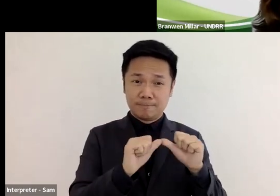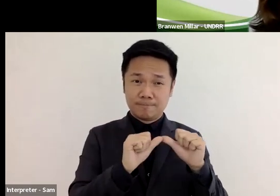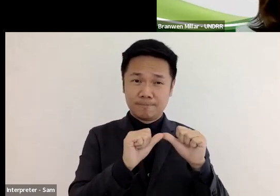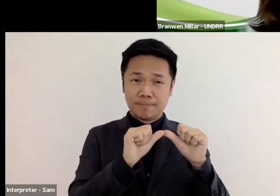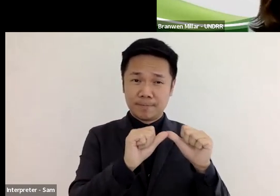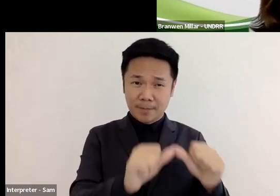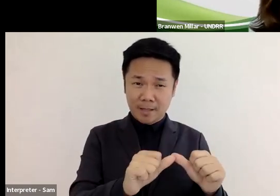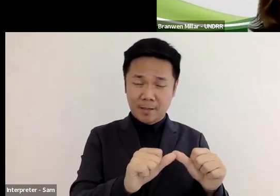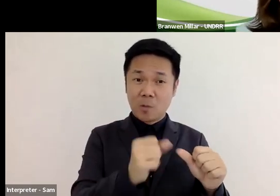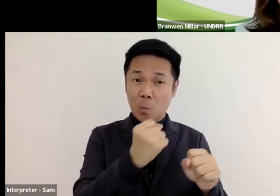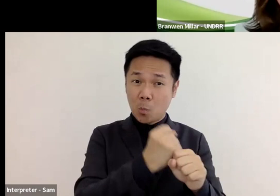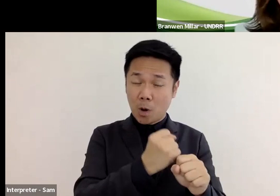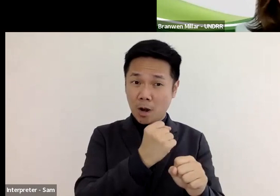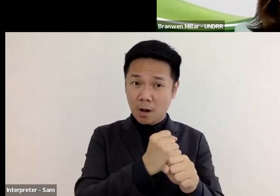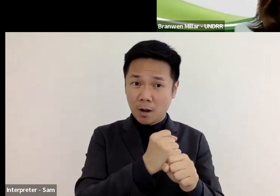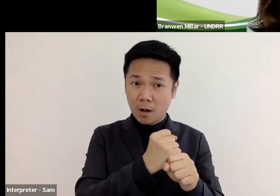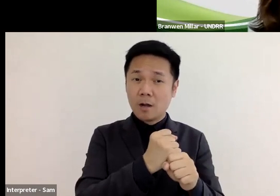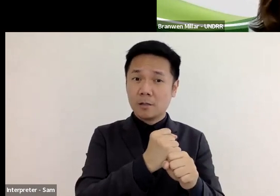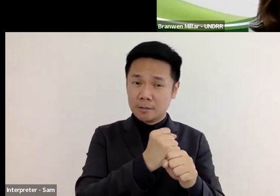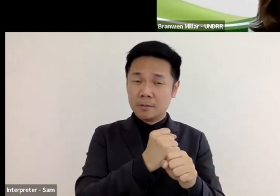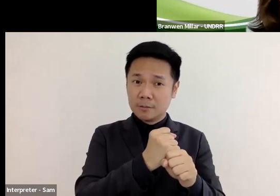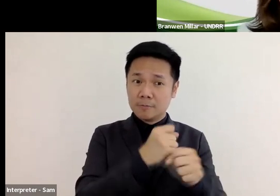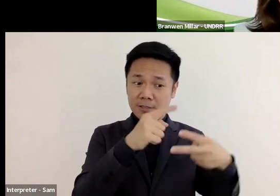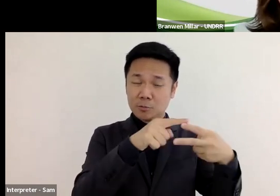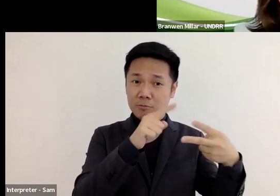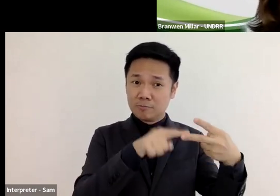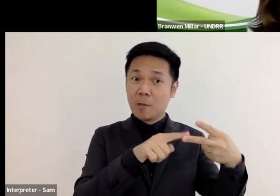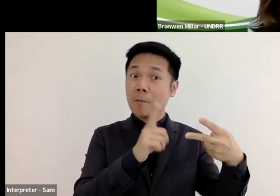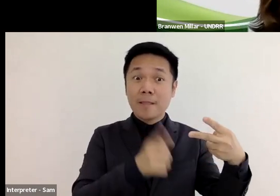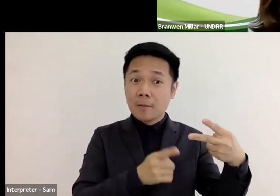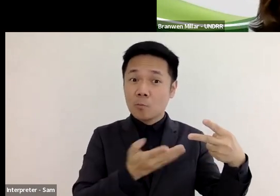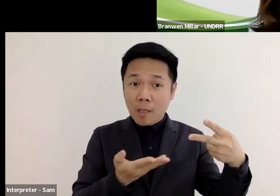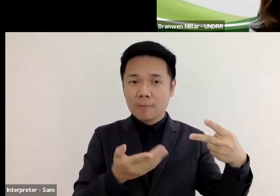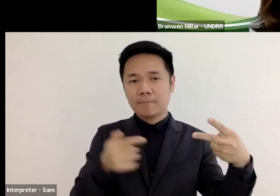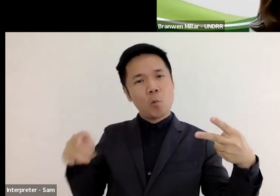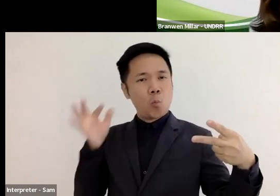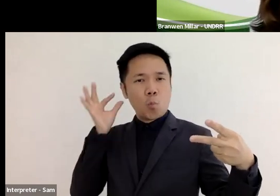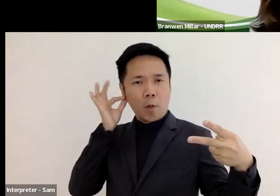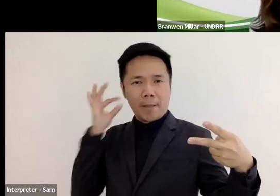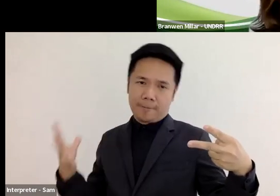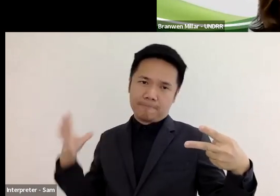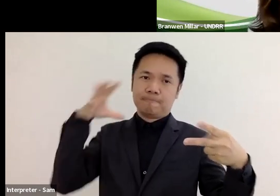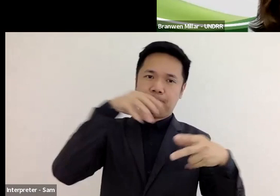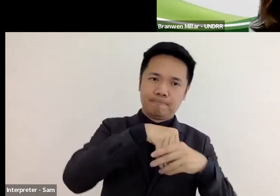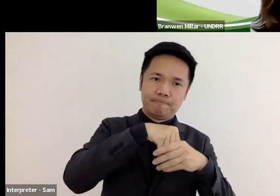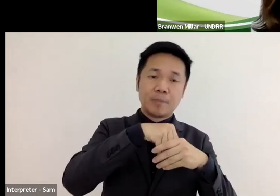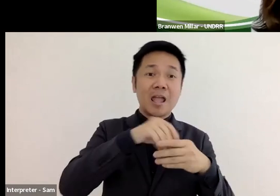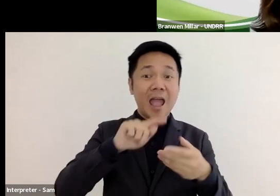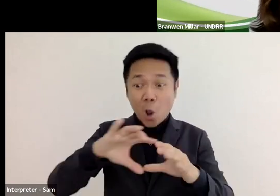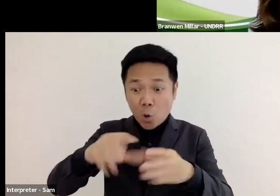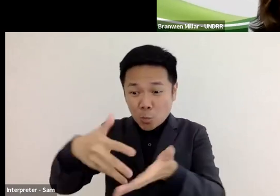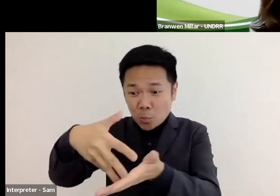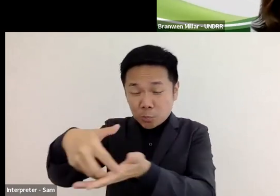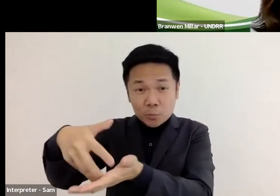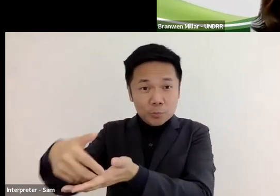sustainable address to these issues, we need to have women and marginalized group who